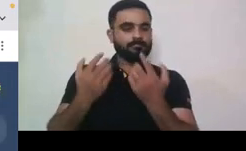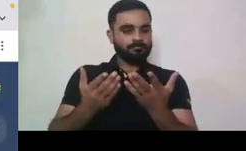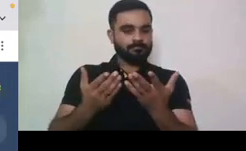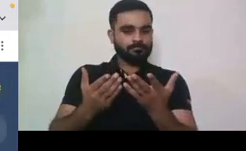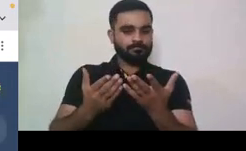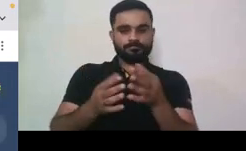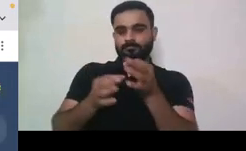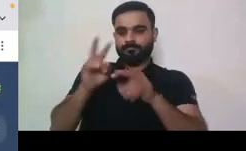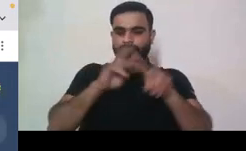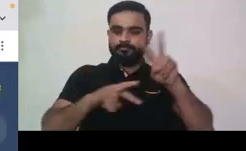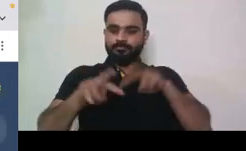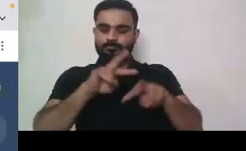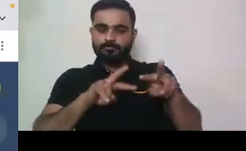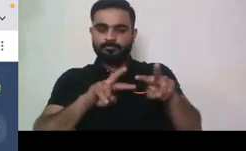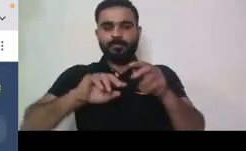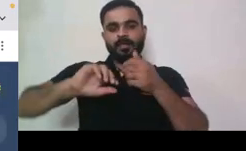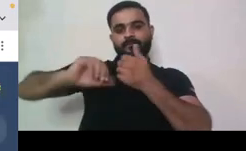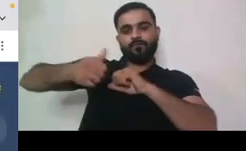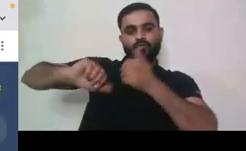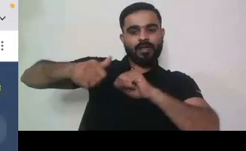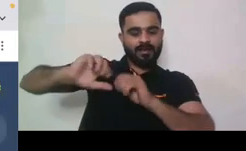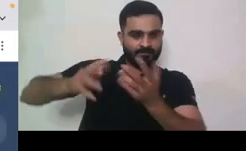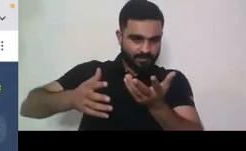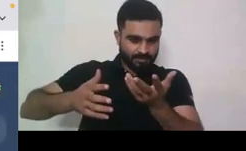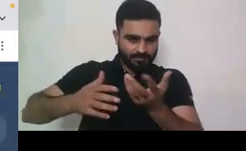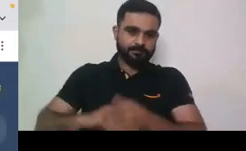peer observations and feedback.